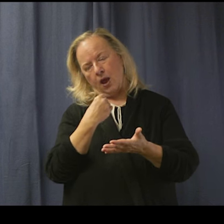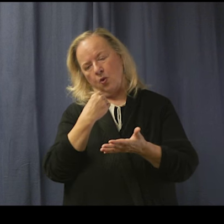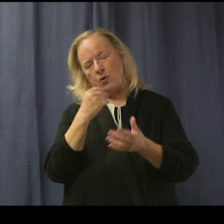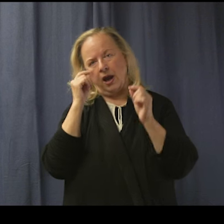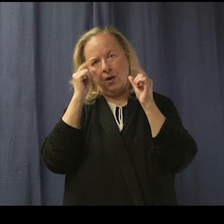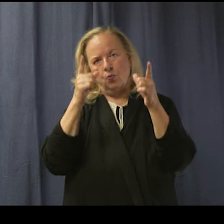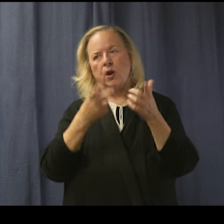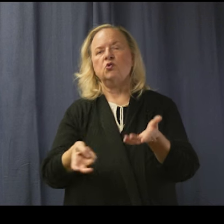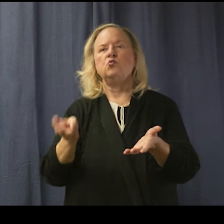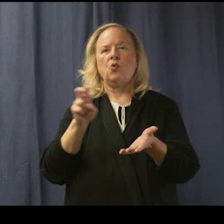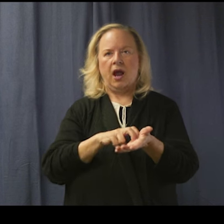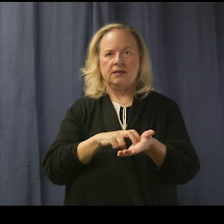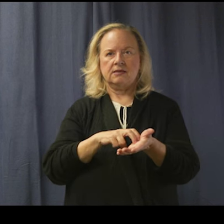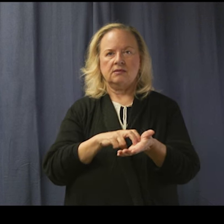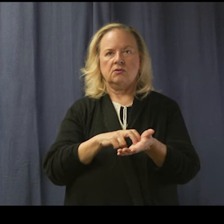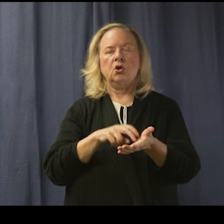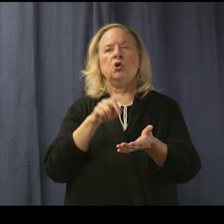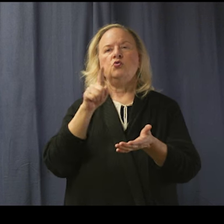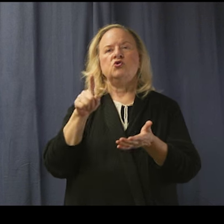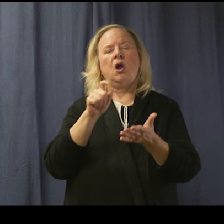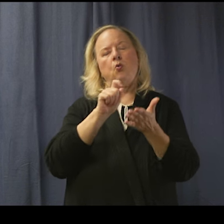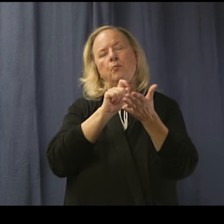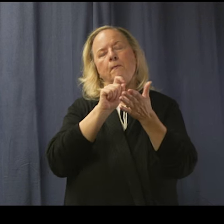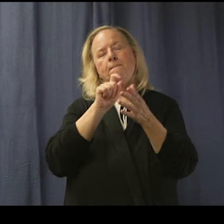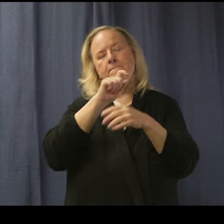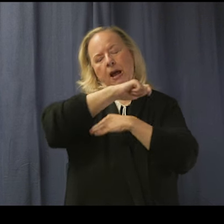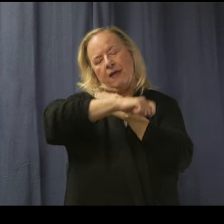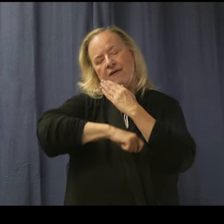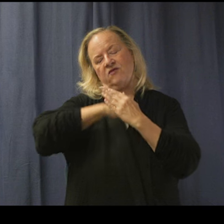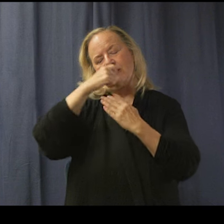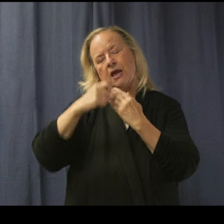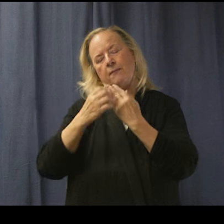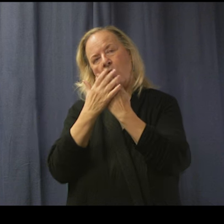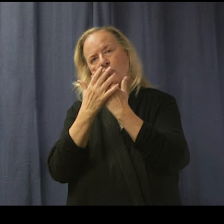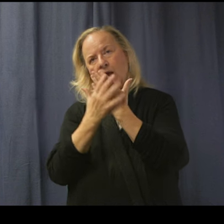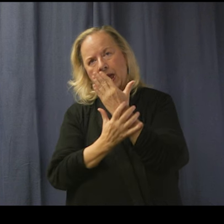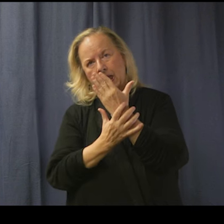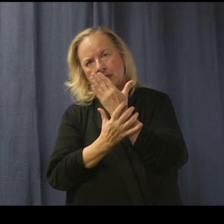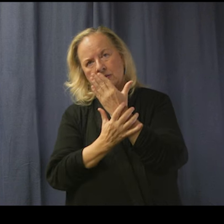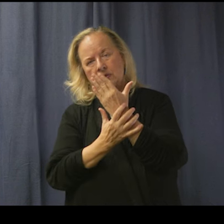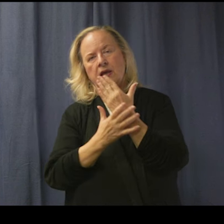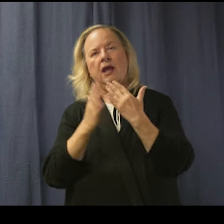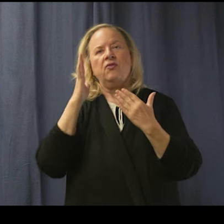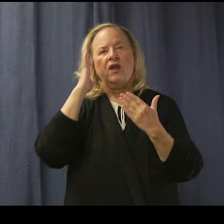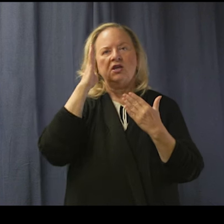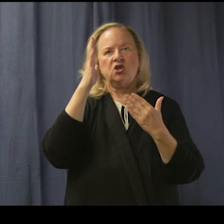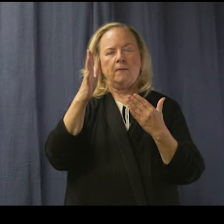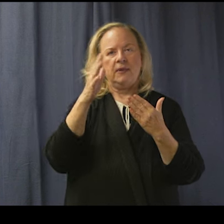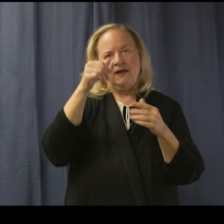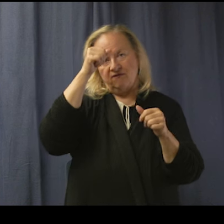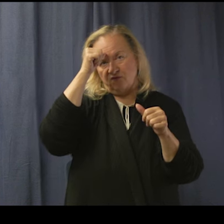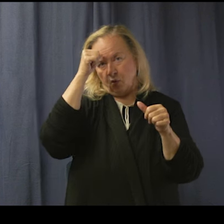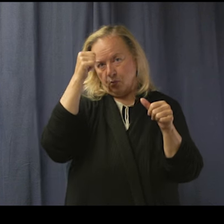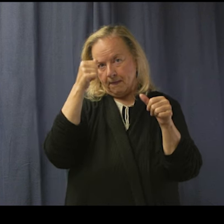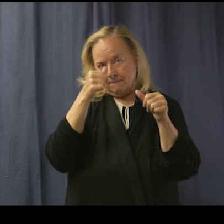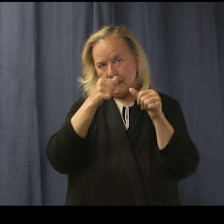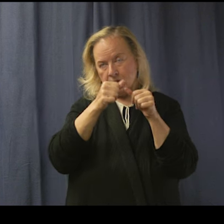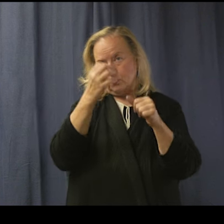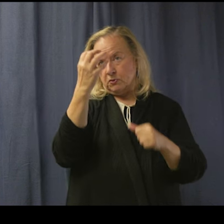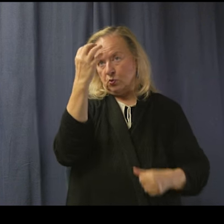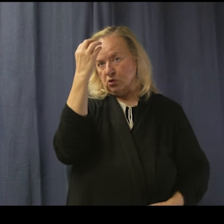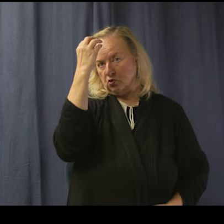lie down, and when you rise. You shall bind them for a sign upon your hand, and they shall be for